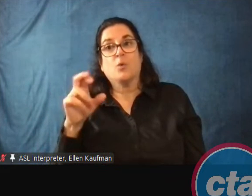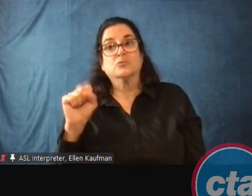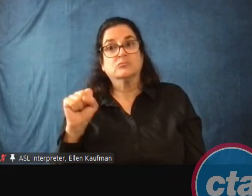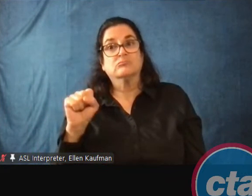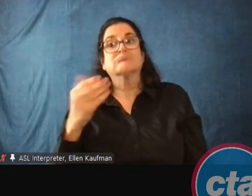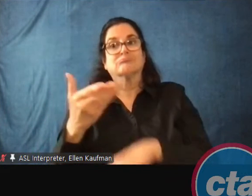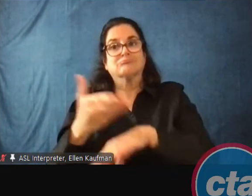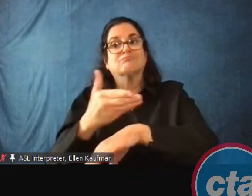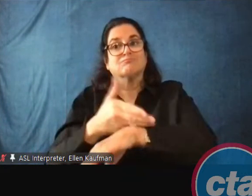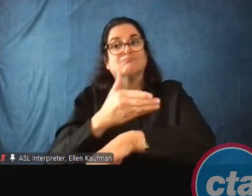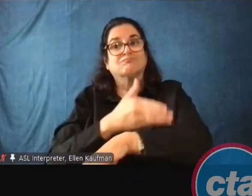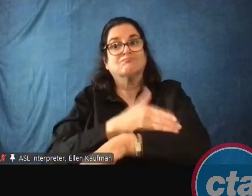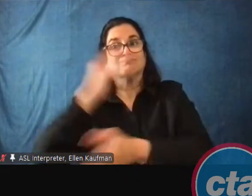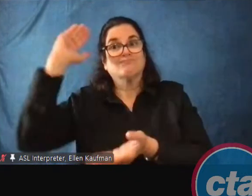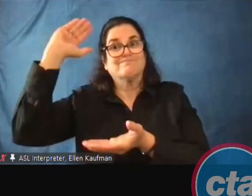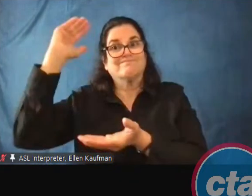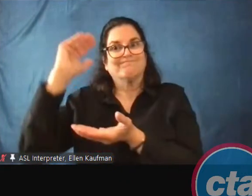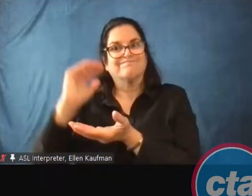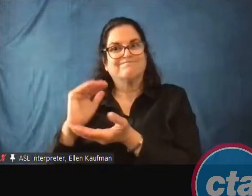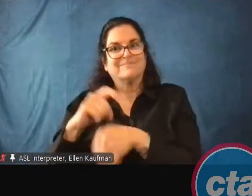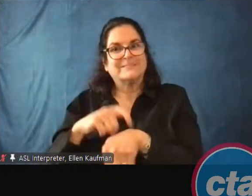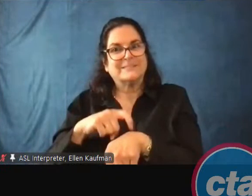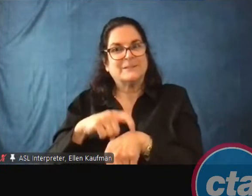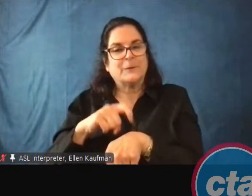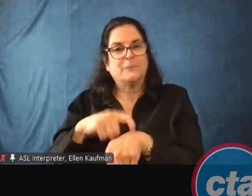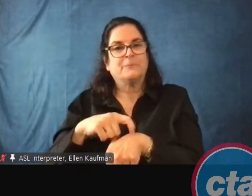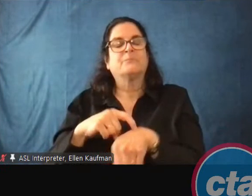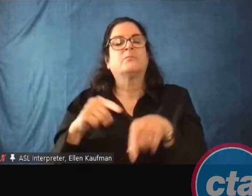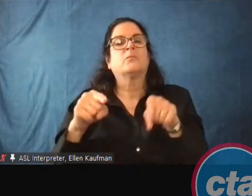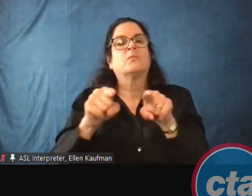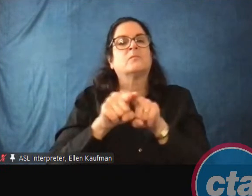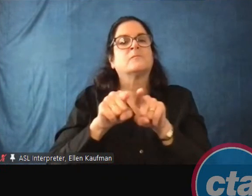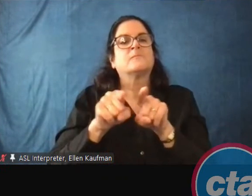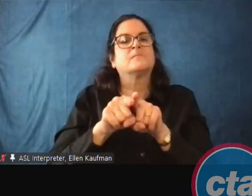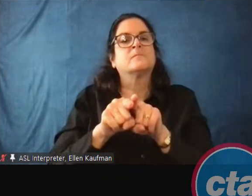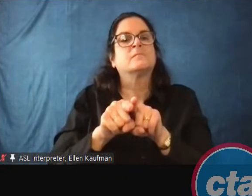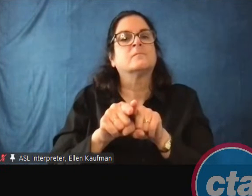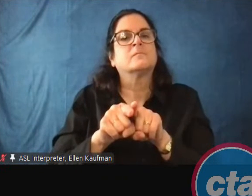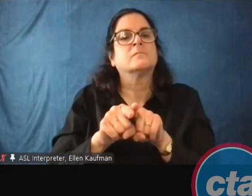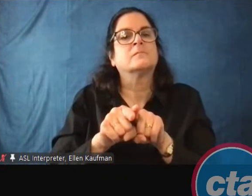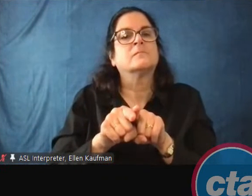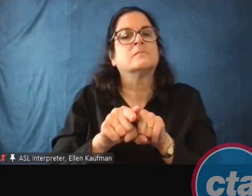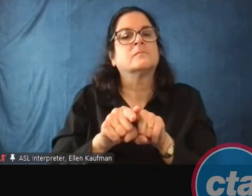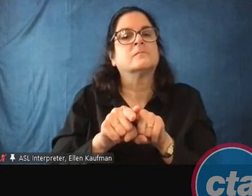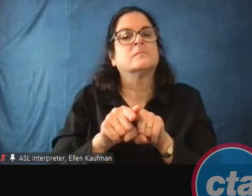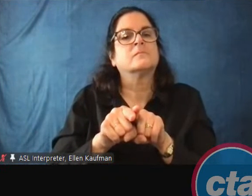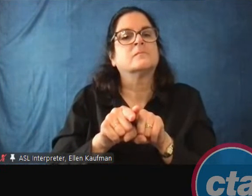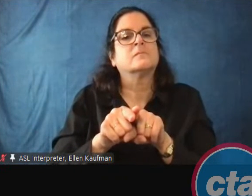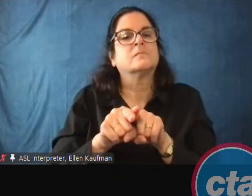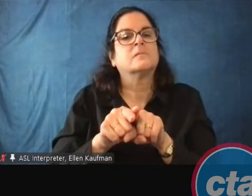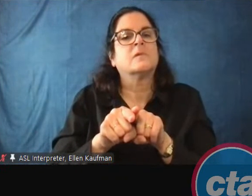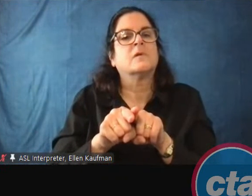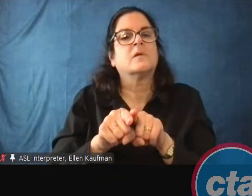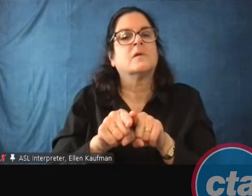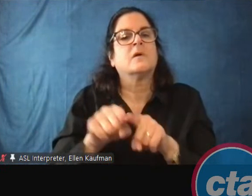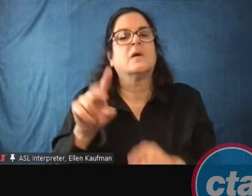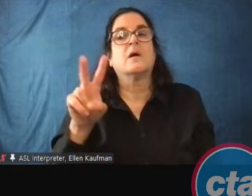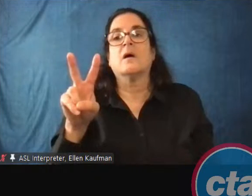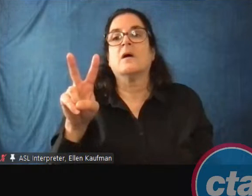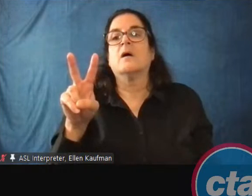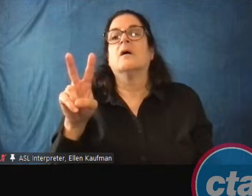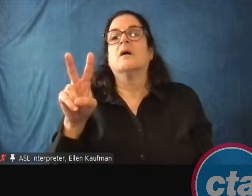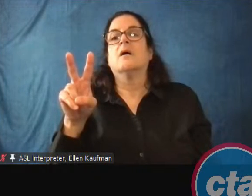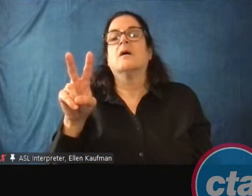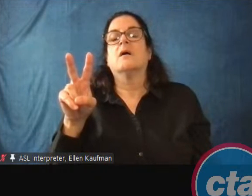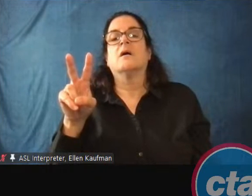A lot of what also happens is reduction in vehicle mass travels. Vehicle mass travels have become a main